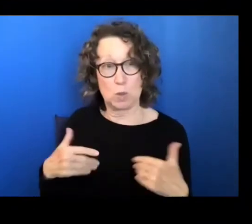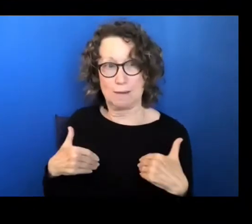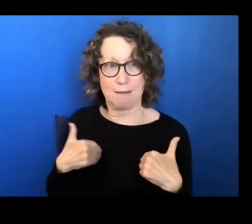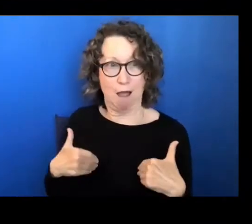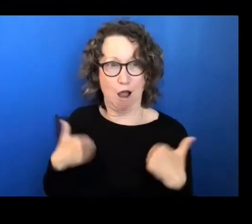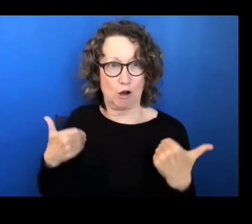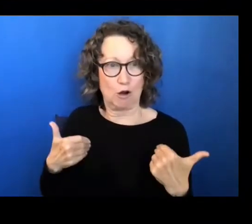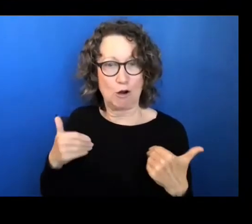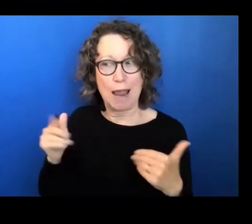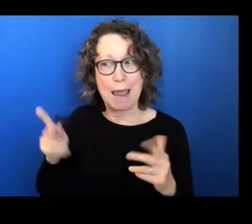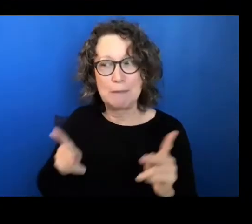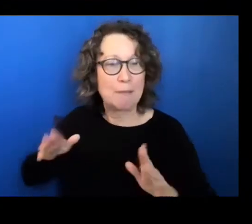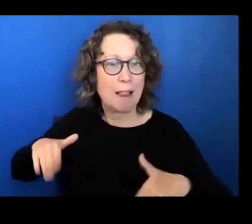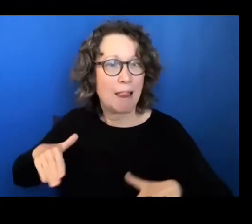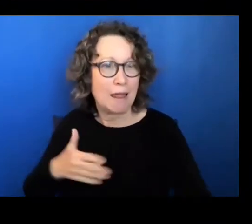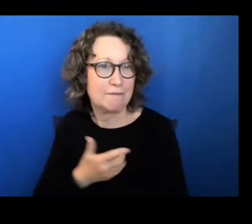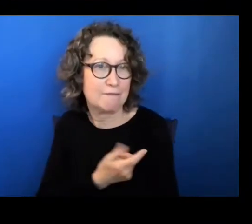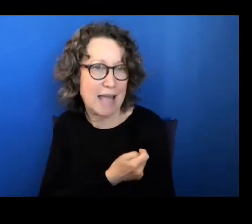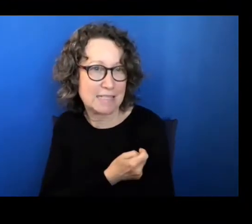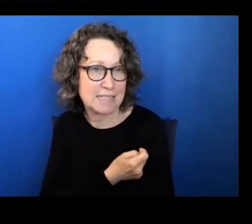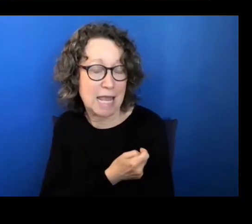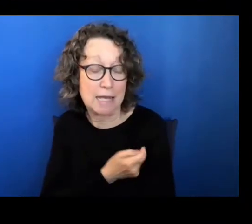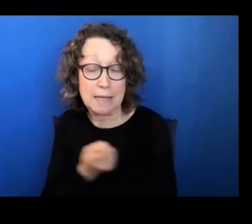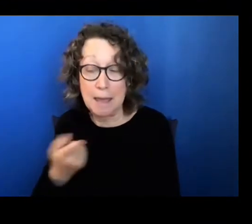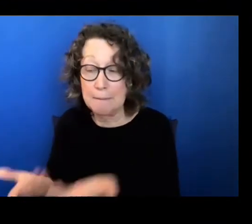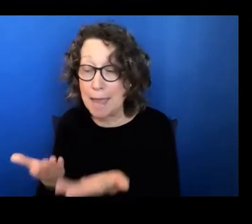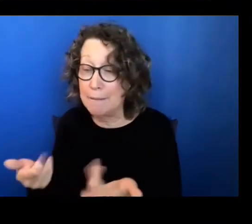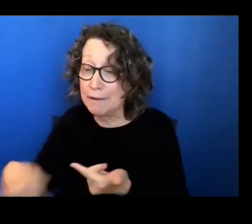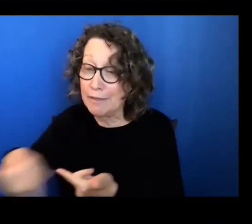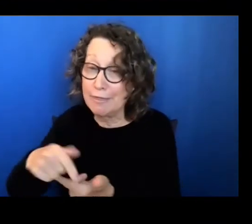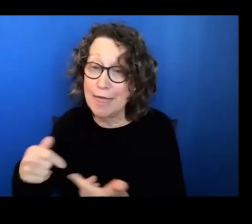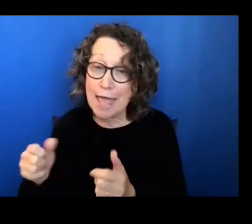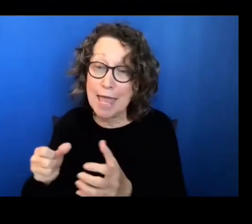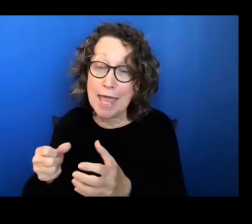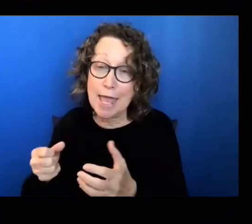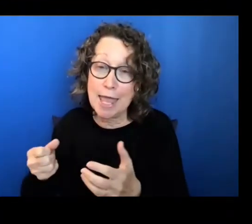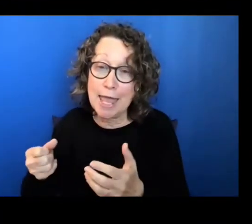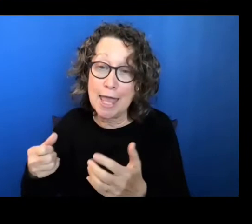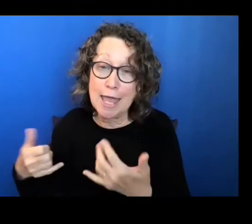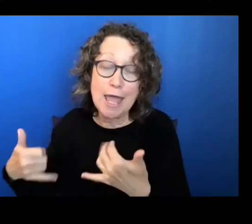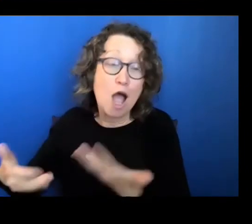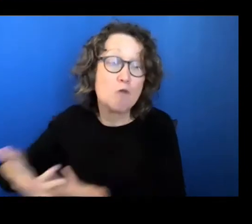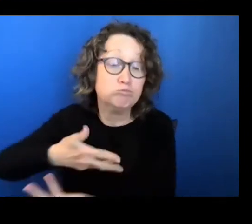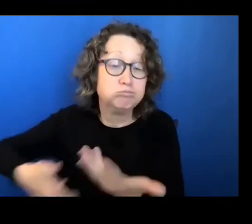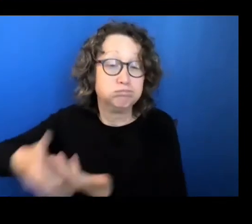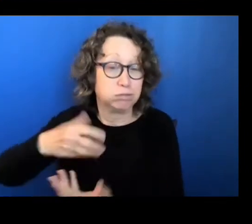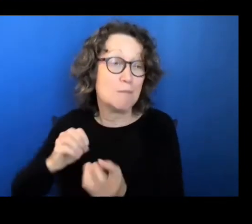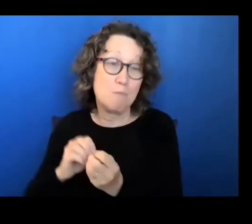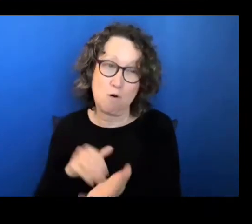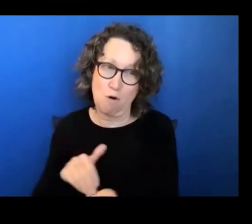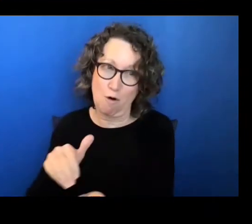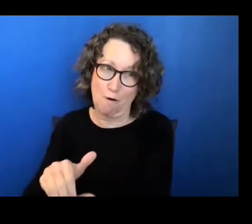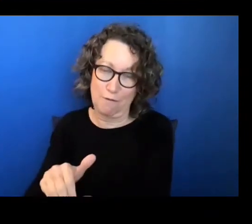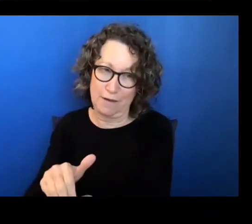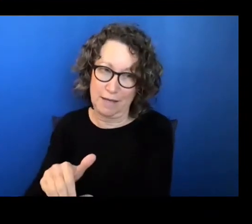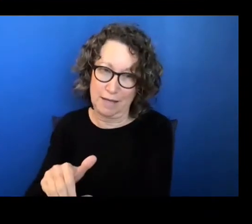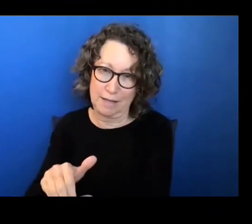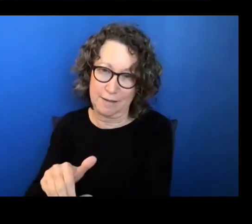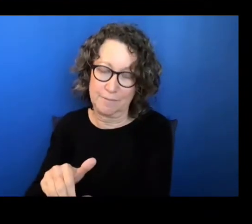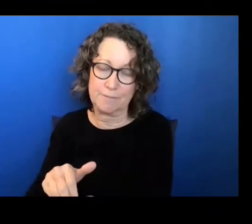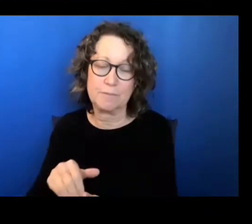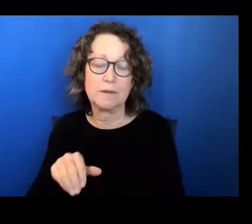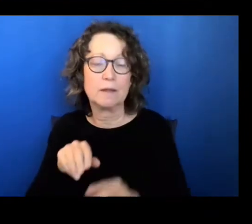and unvaccinated people who may be expanding on their social activities. When we look